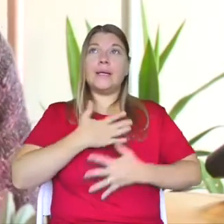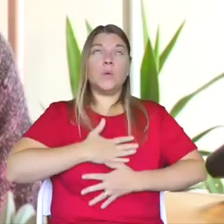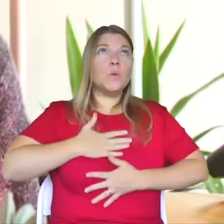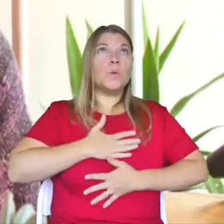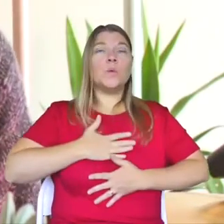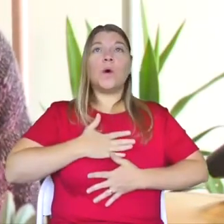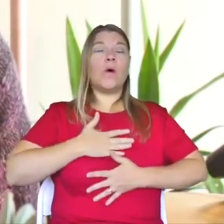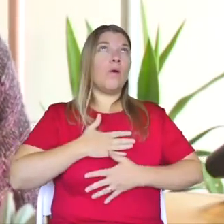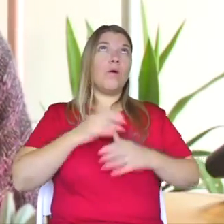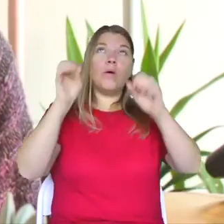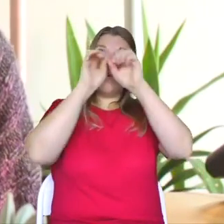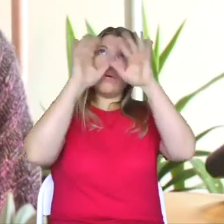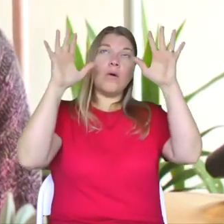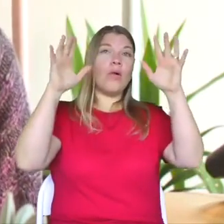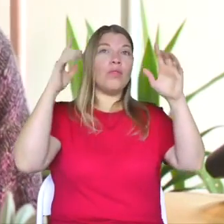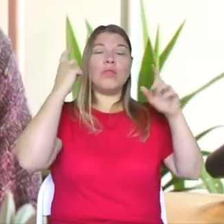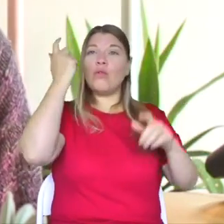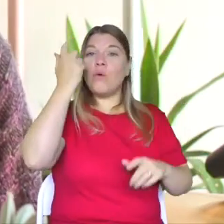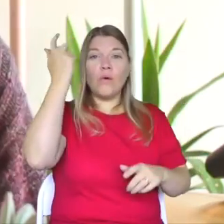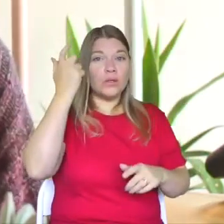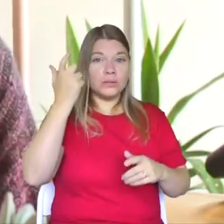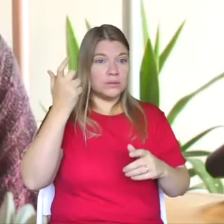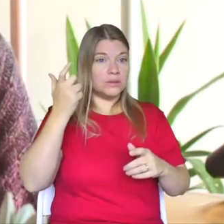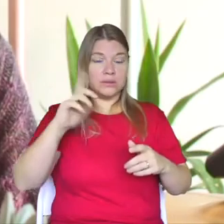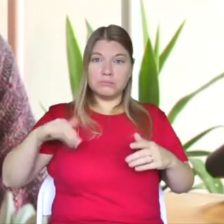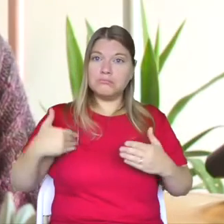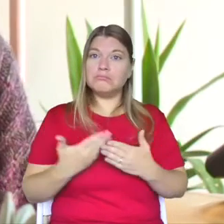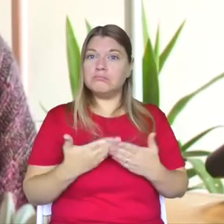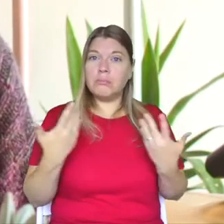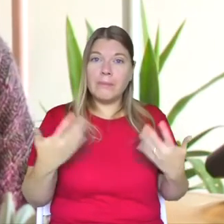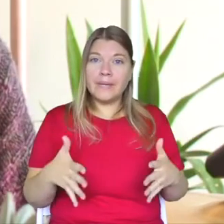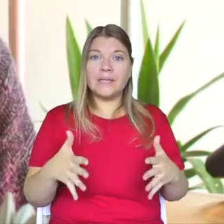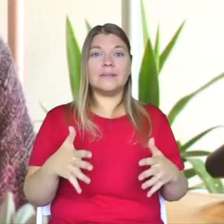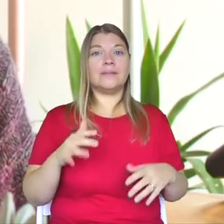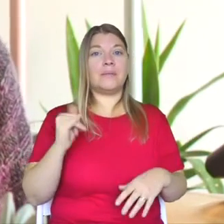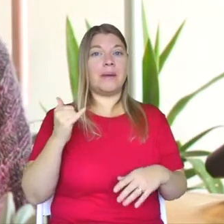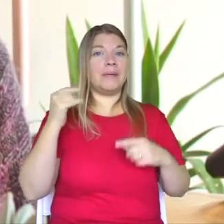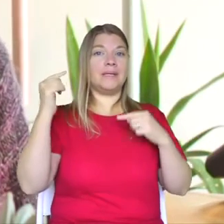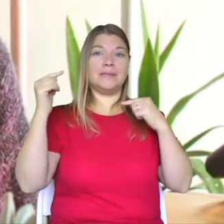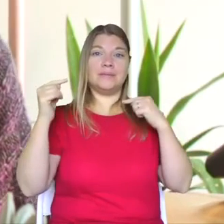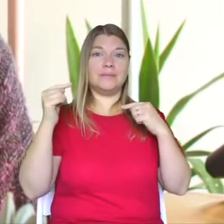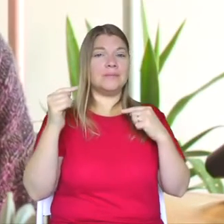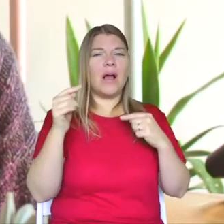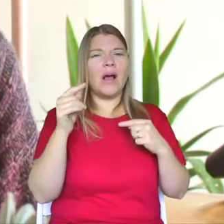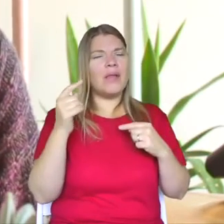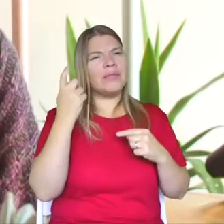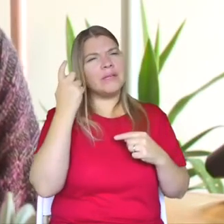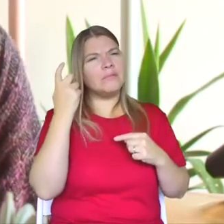little sound journey? What sounds or feelings were your favourite?